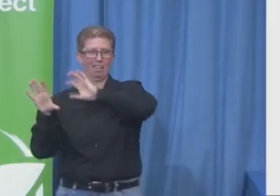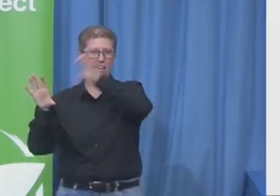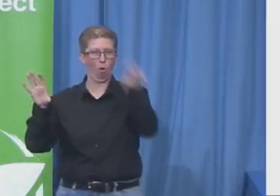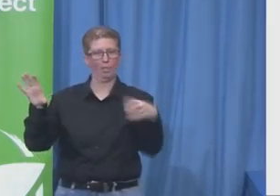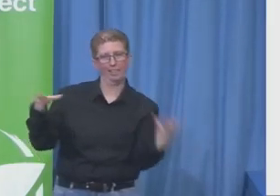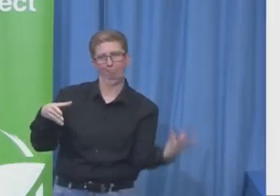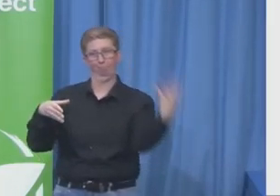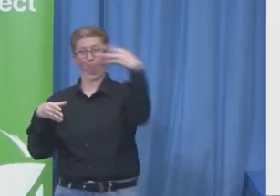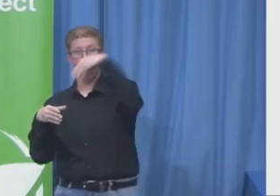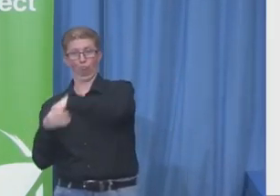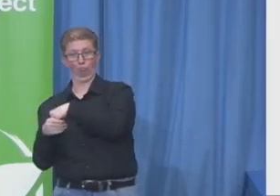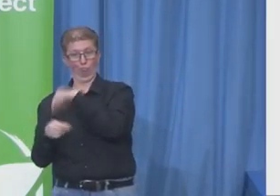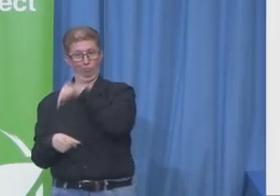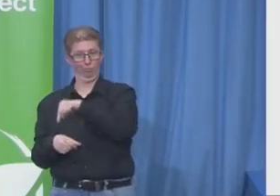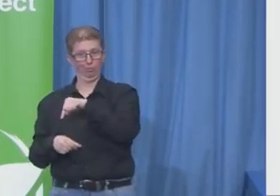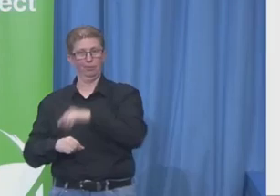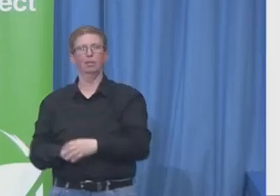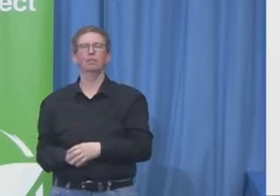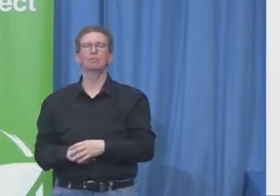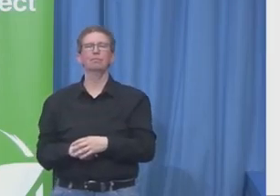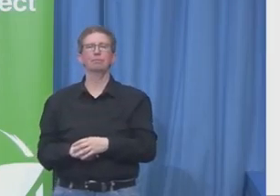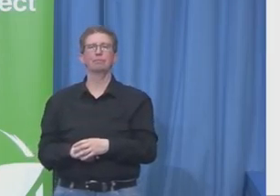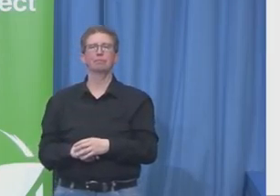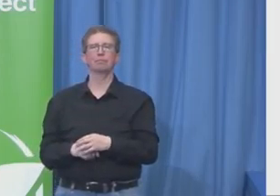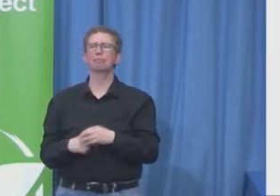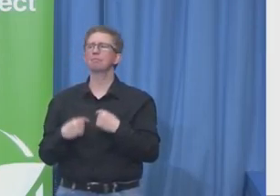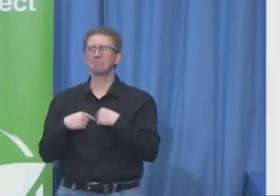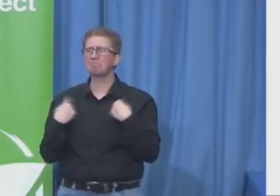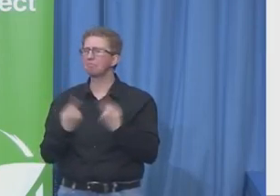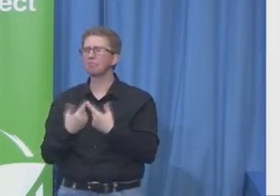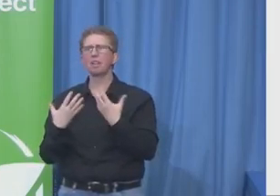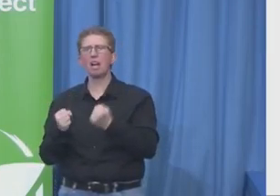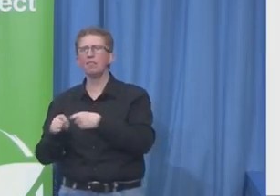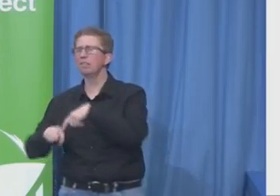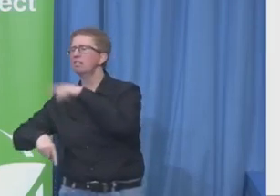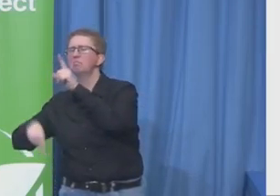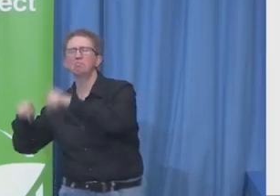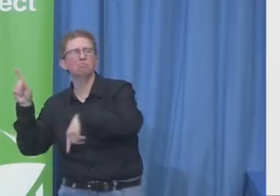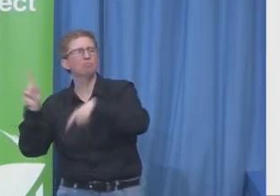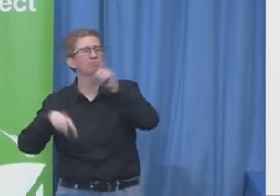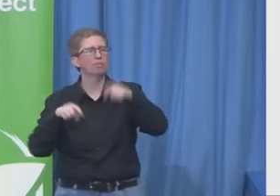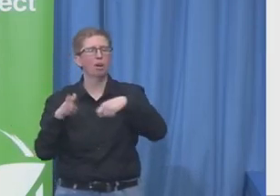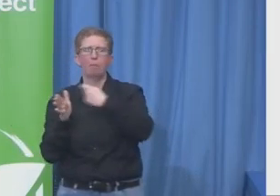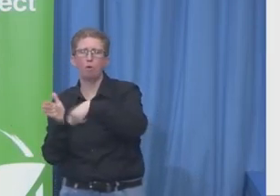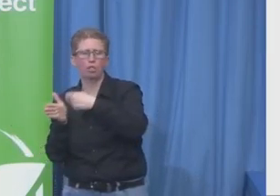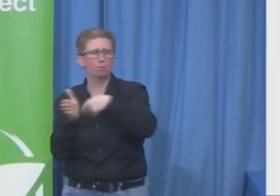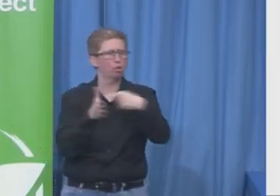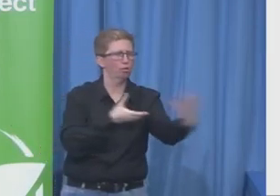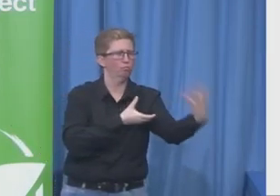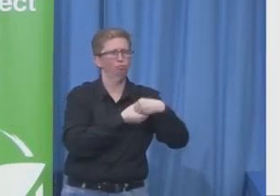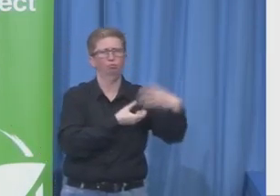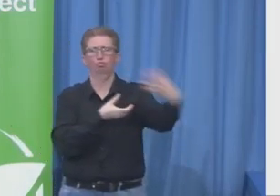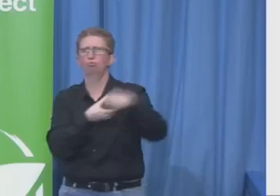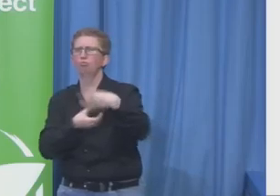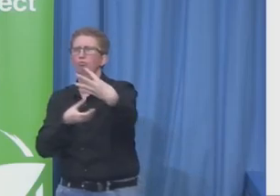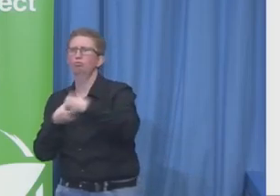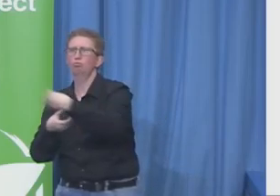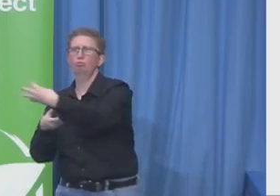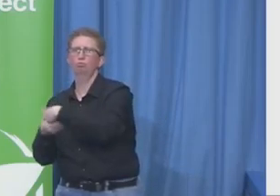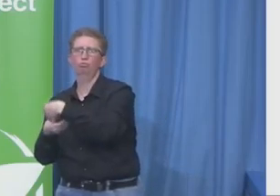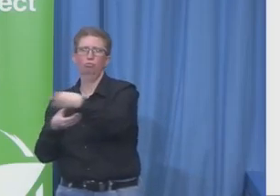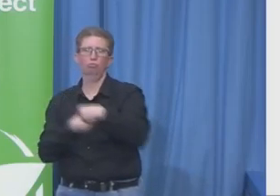So we have different kinds of projects in emergency, post-emergency and development context, from